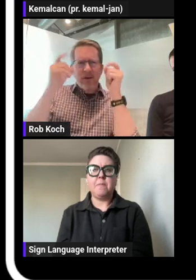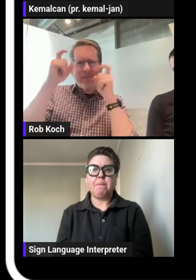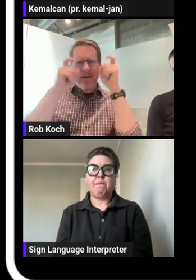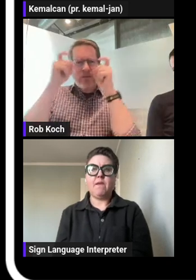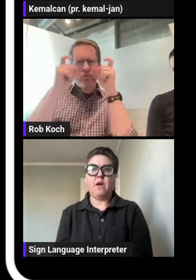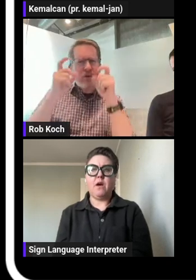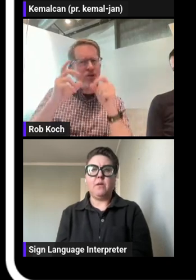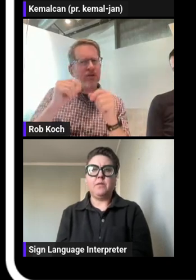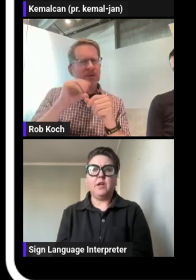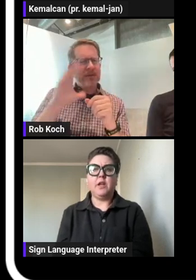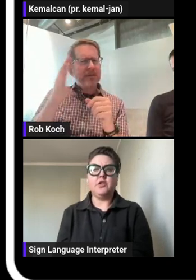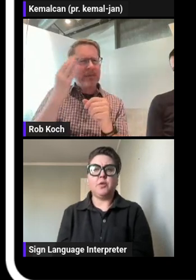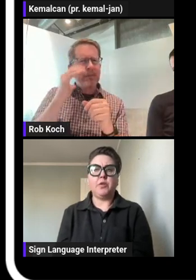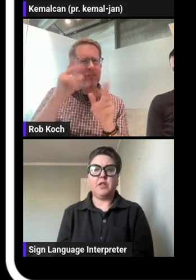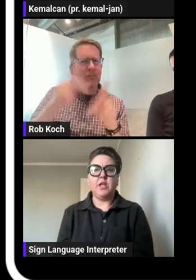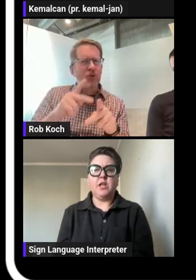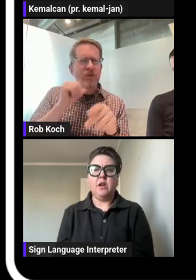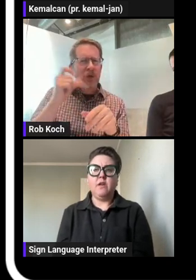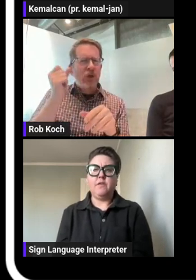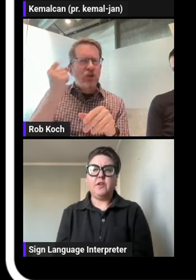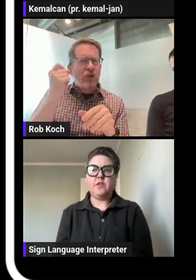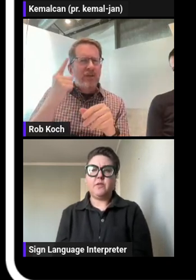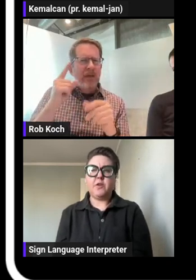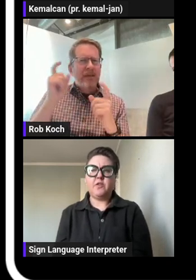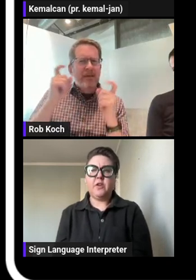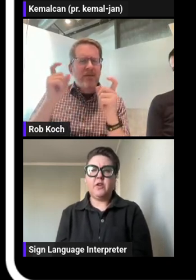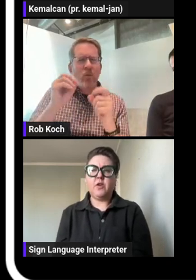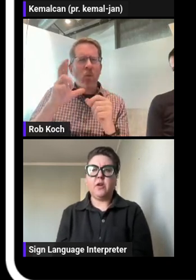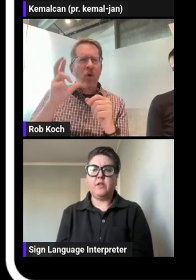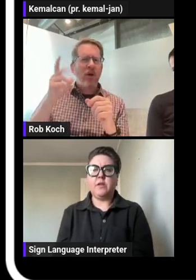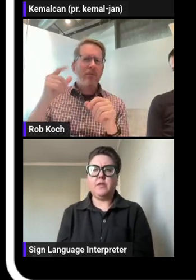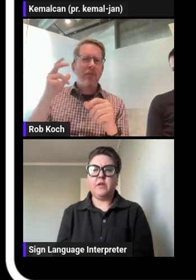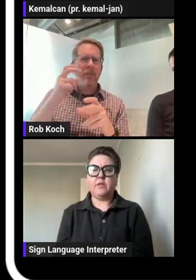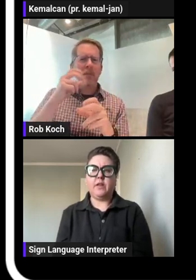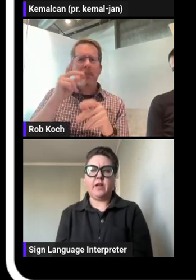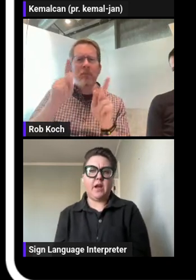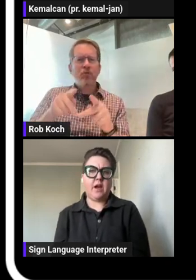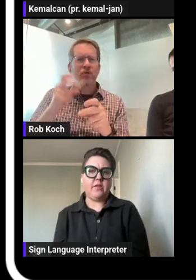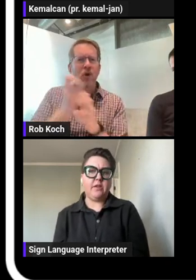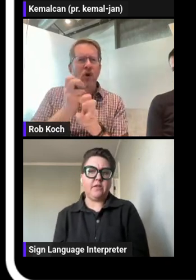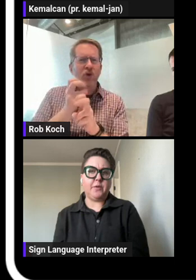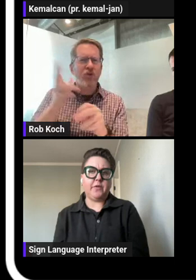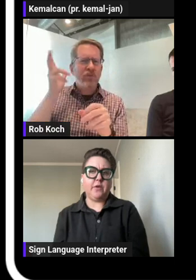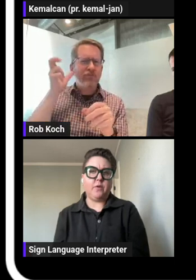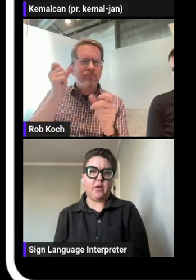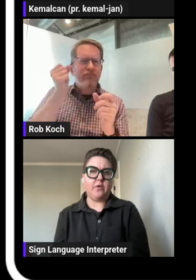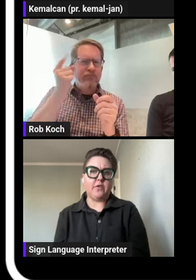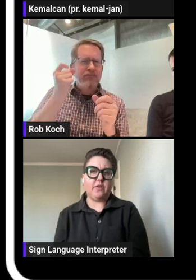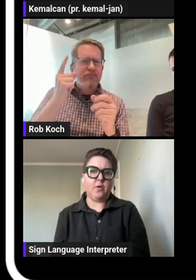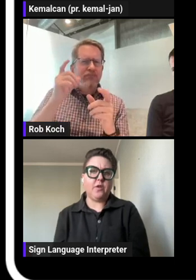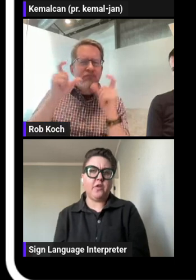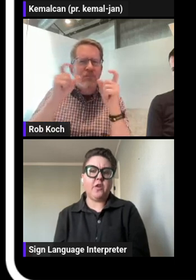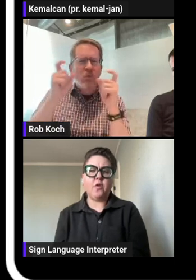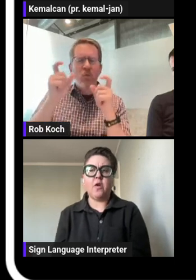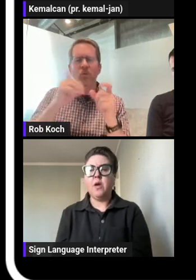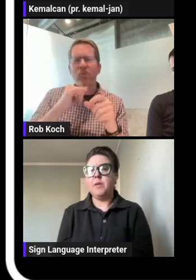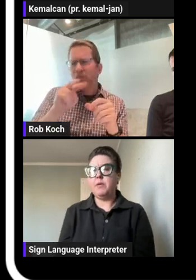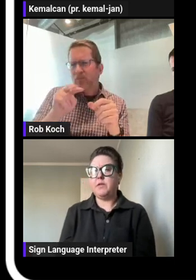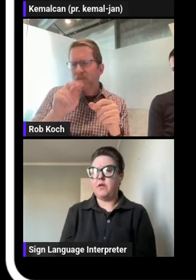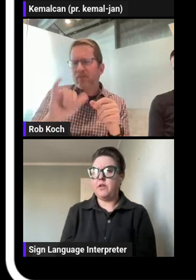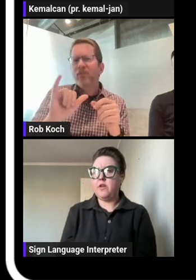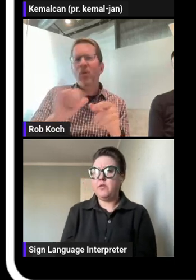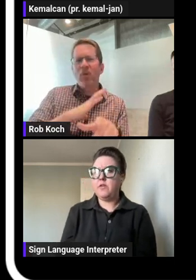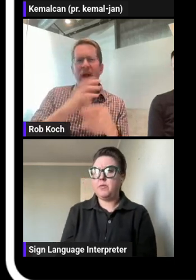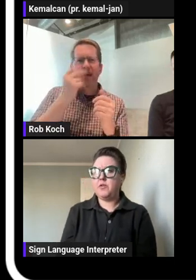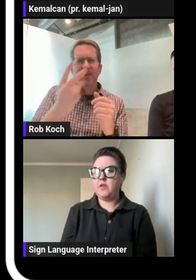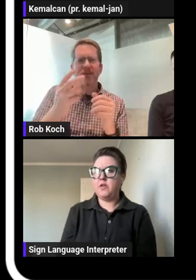can interpret the facial expression that say, like, hey, I think this person didn't quite understand the question, or maybe it